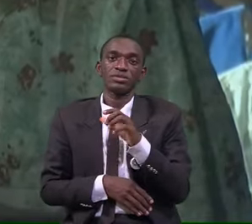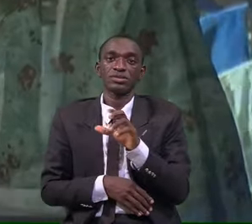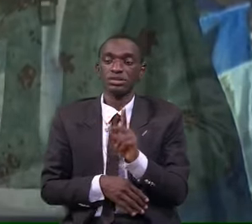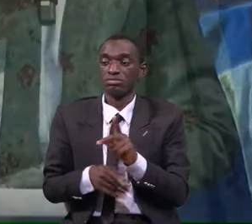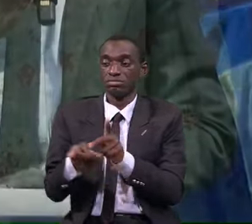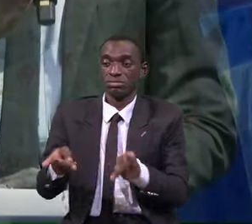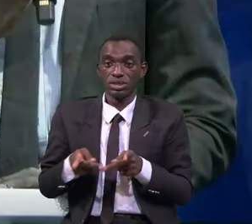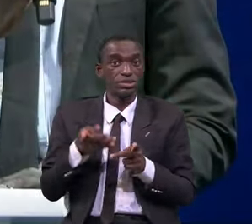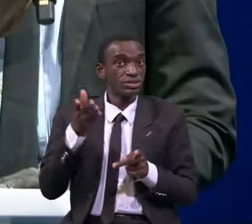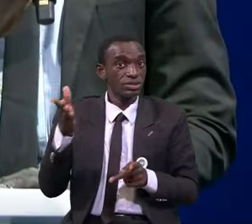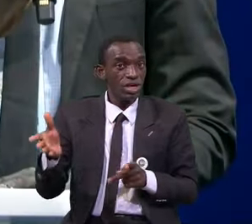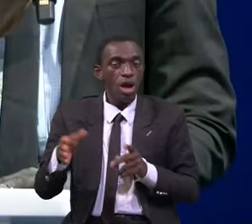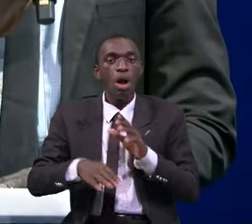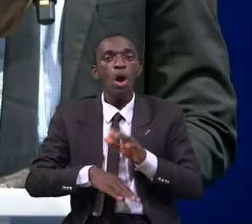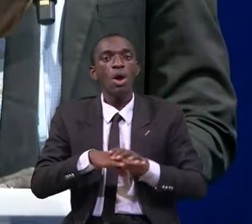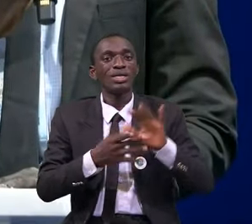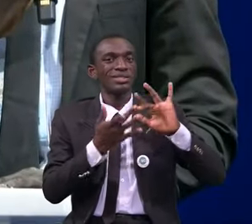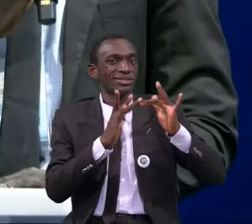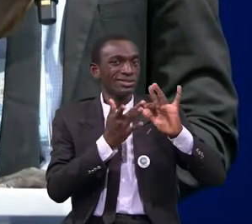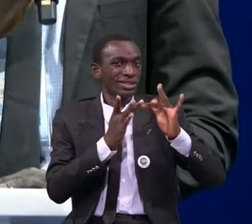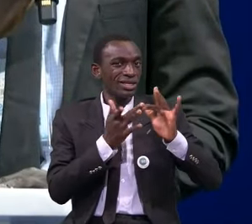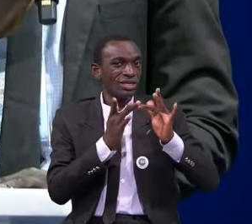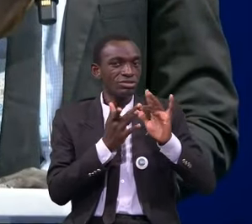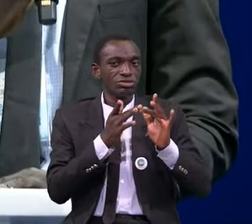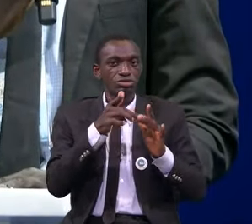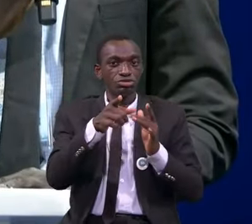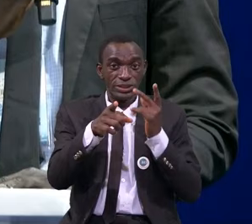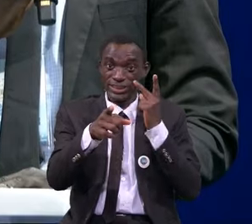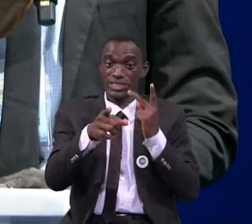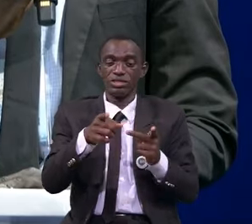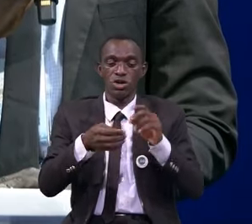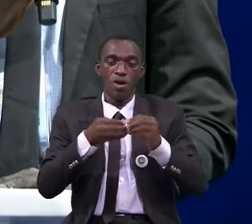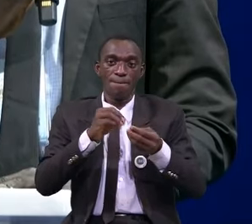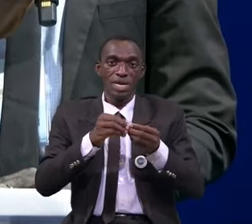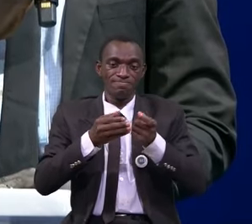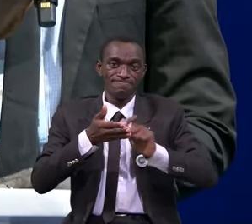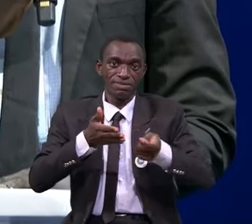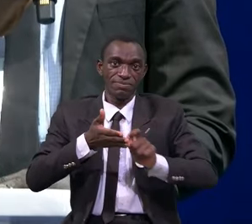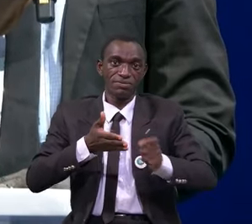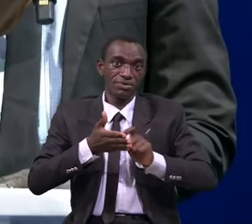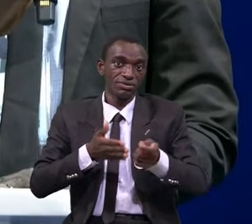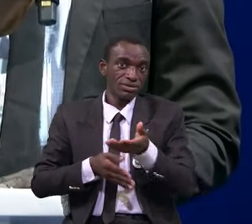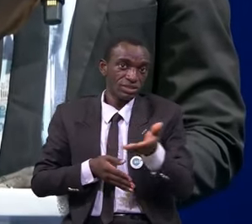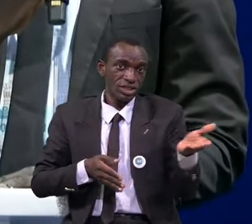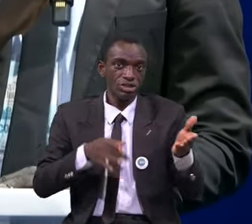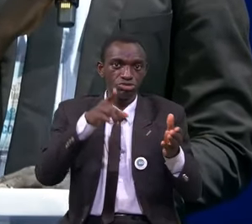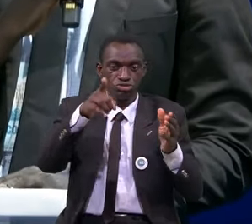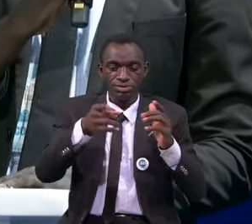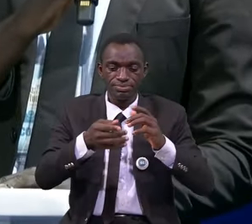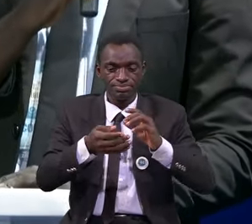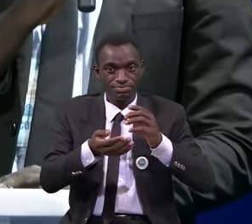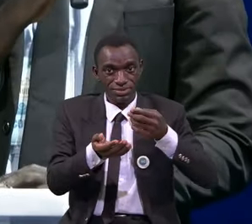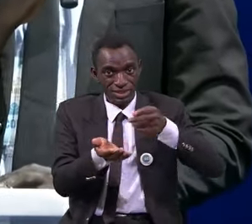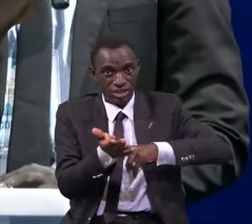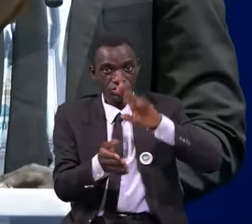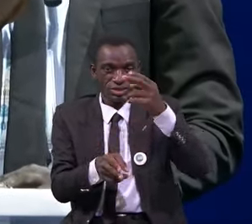you need to go through the various links in order to get registered. Pendant que nous avons cela au